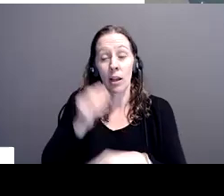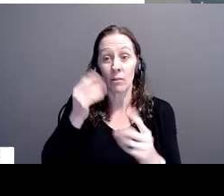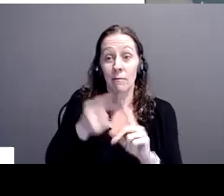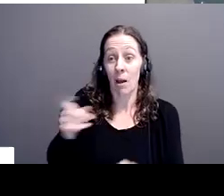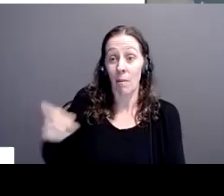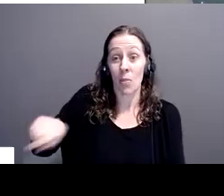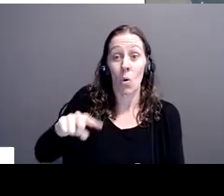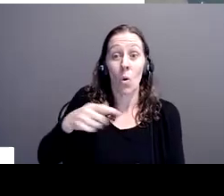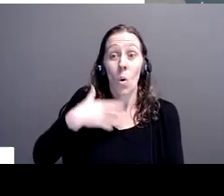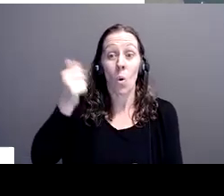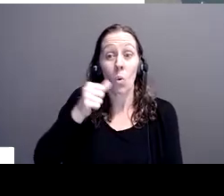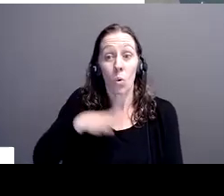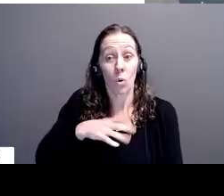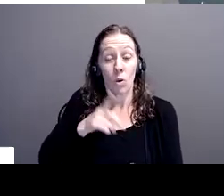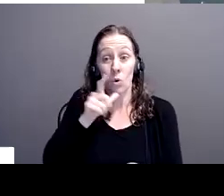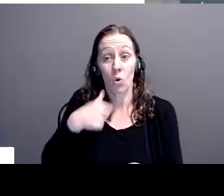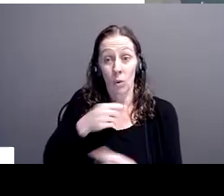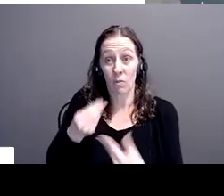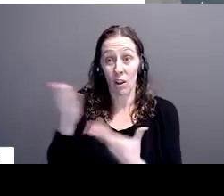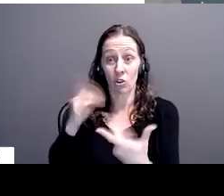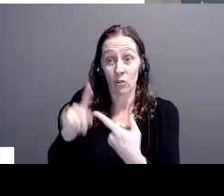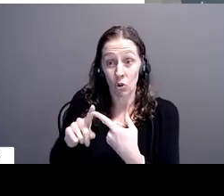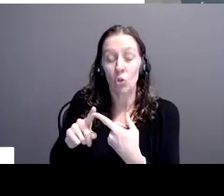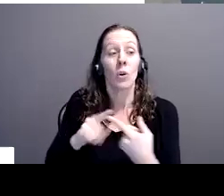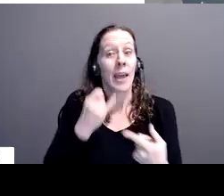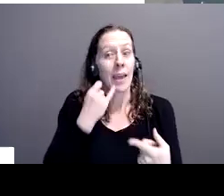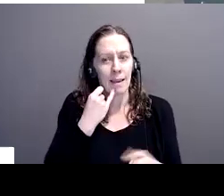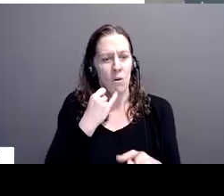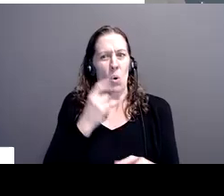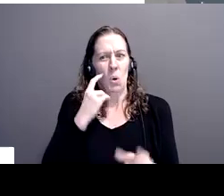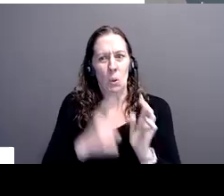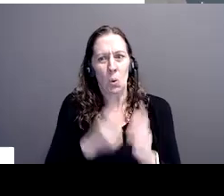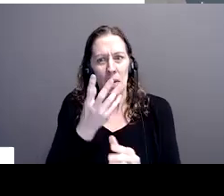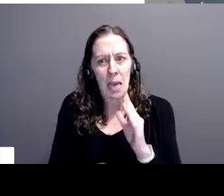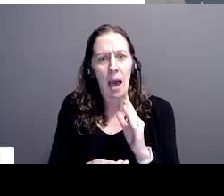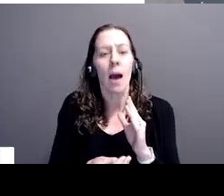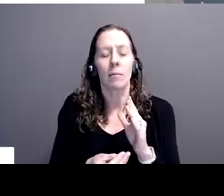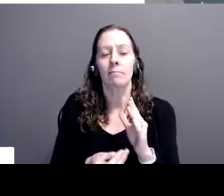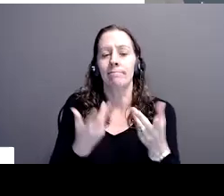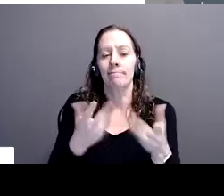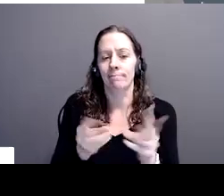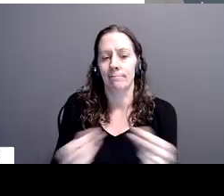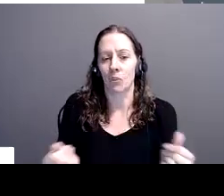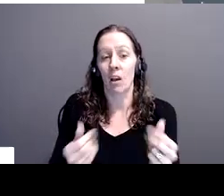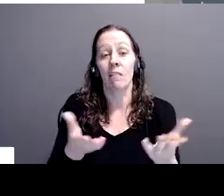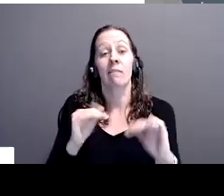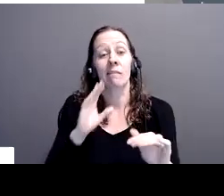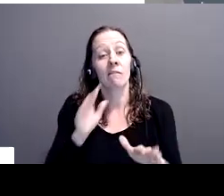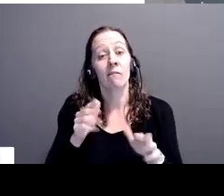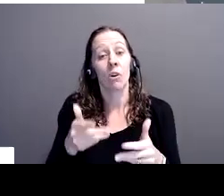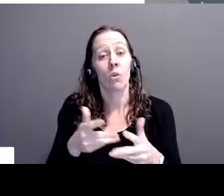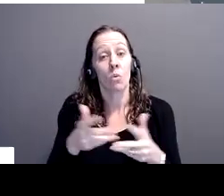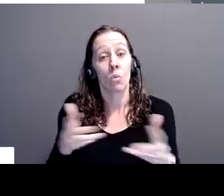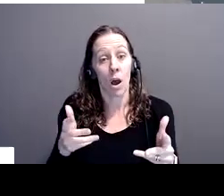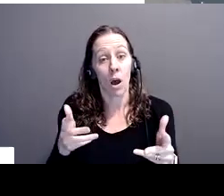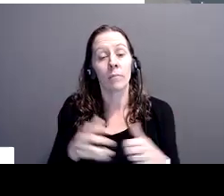that we are serving, and we've worked to address any deficits. We've also focused on improving connections